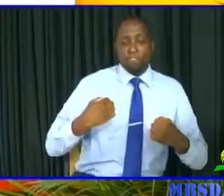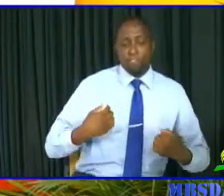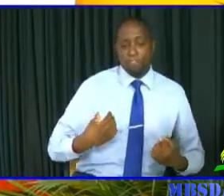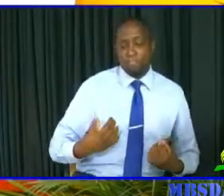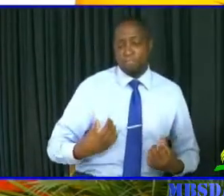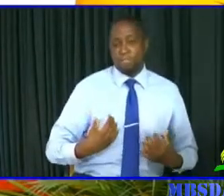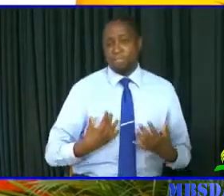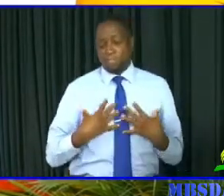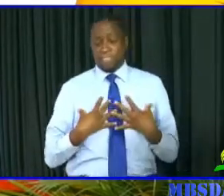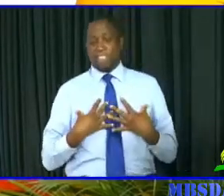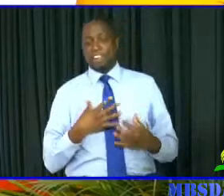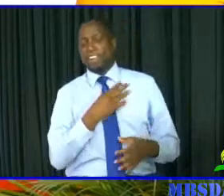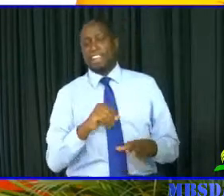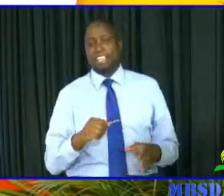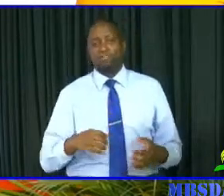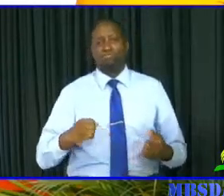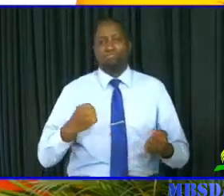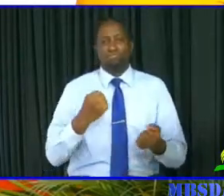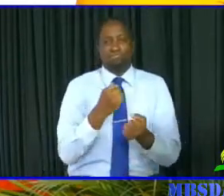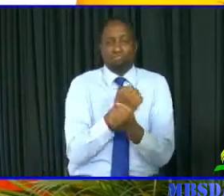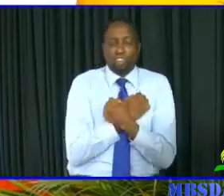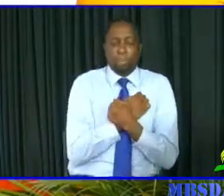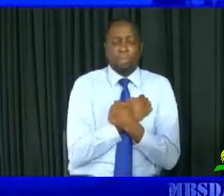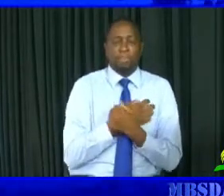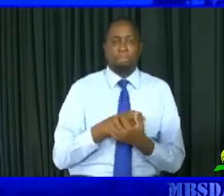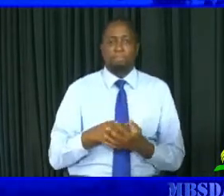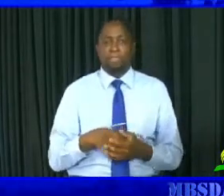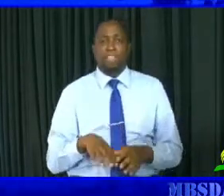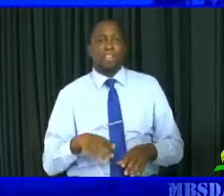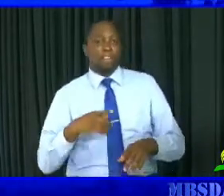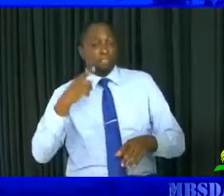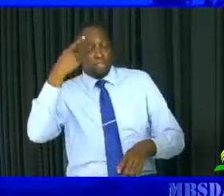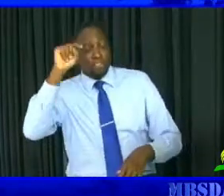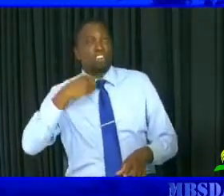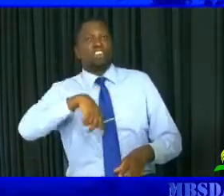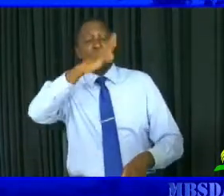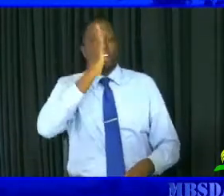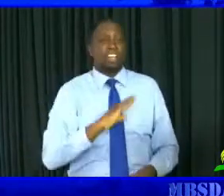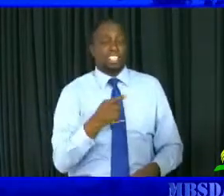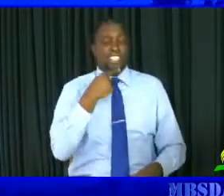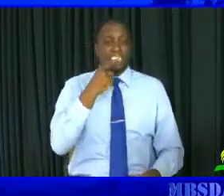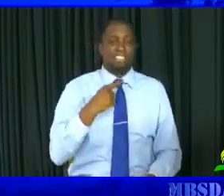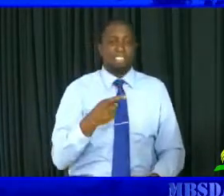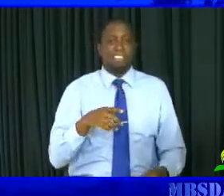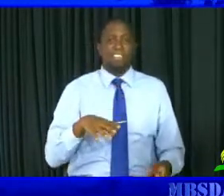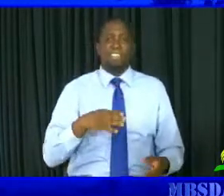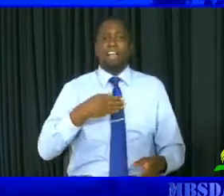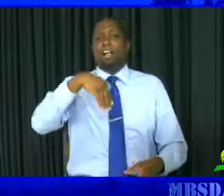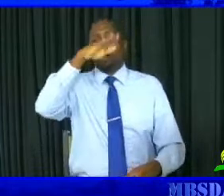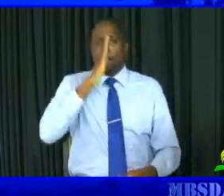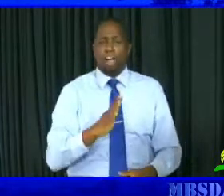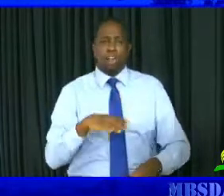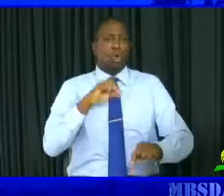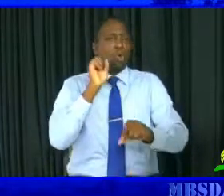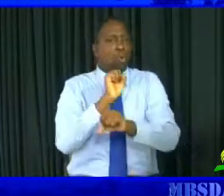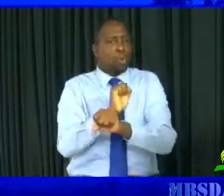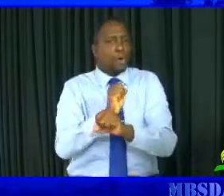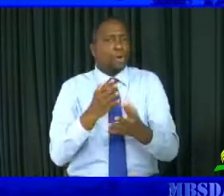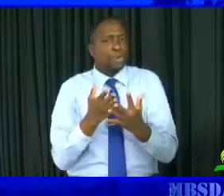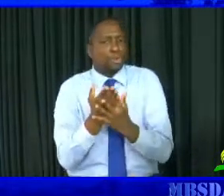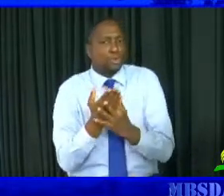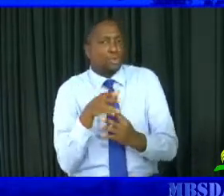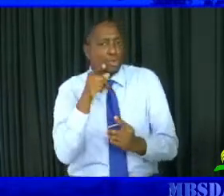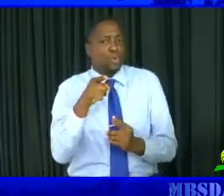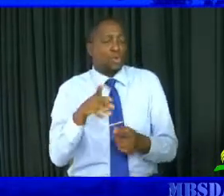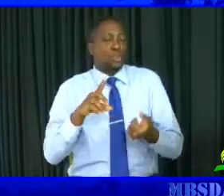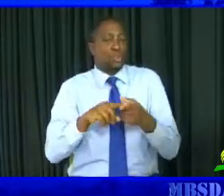God gives hope in verse 13. For God says, for it is God which worketh in you both to will